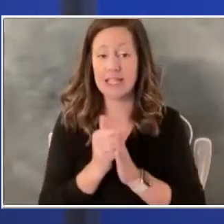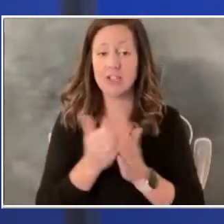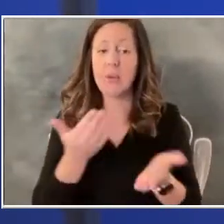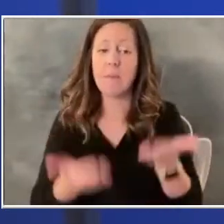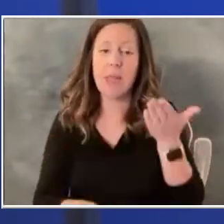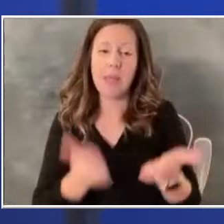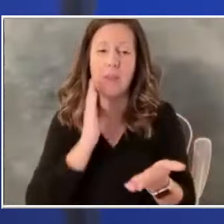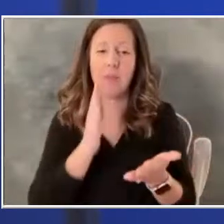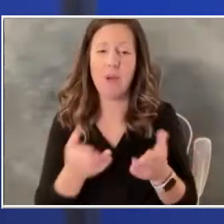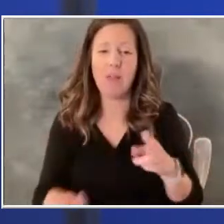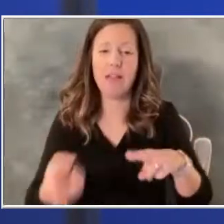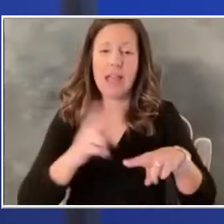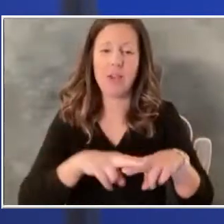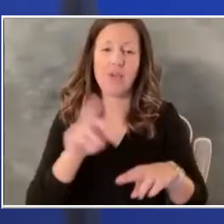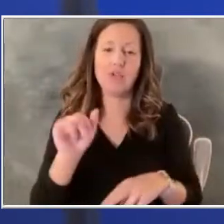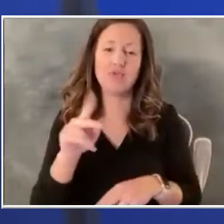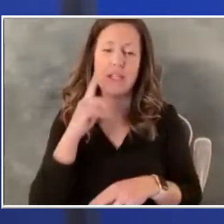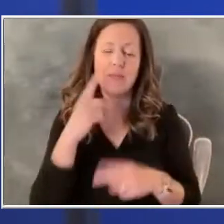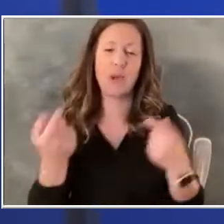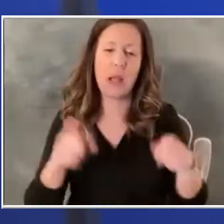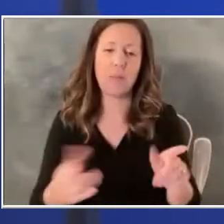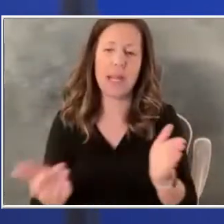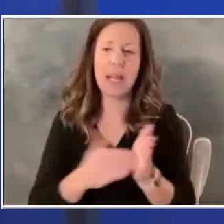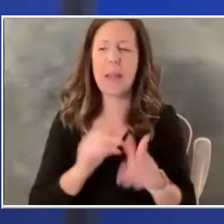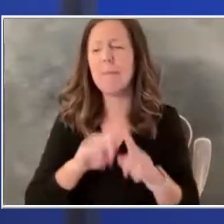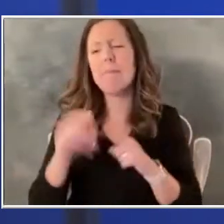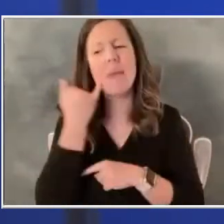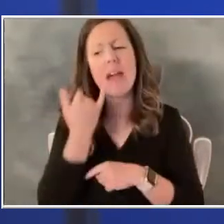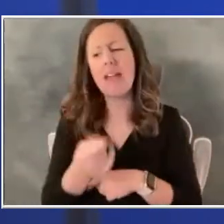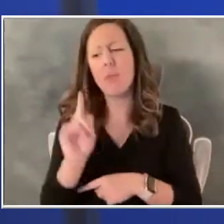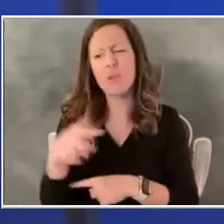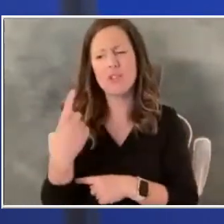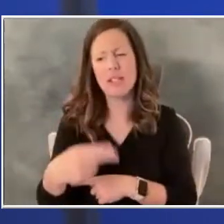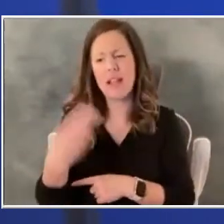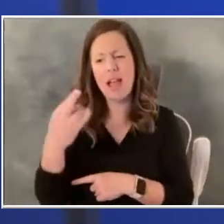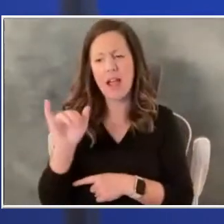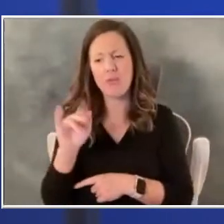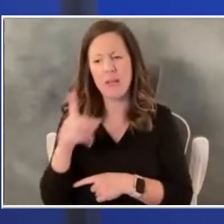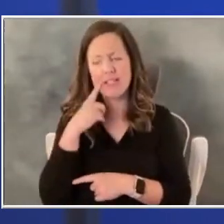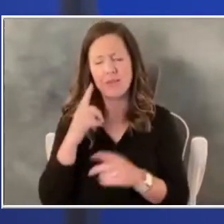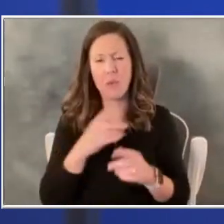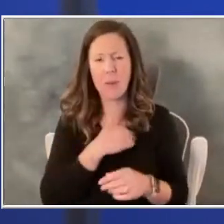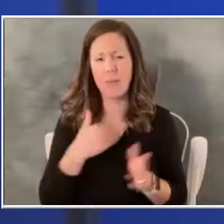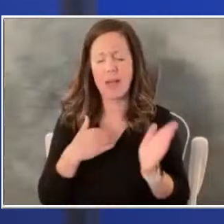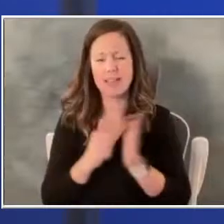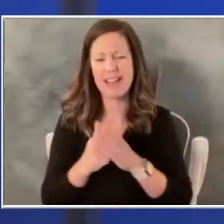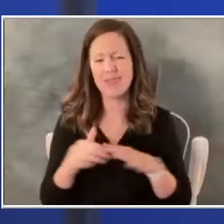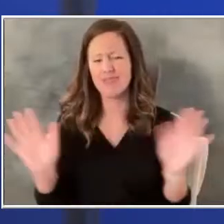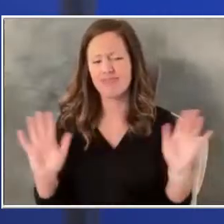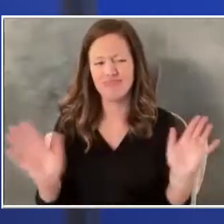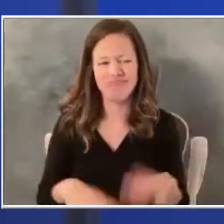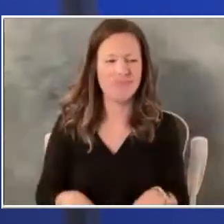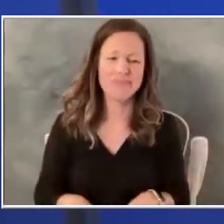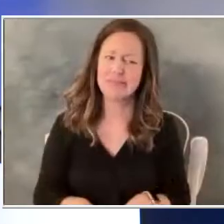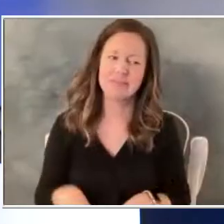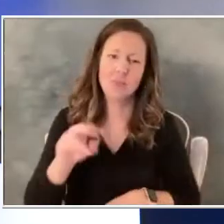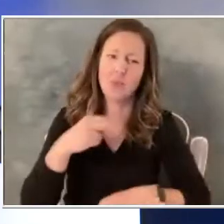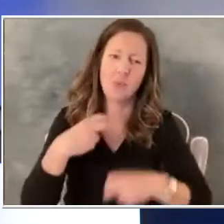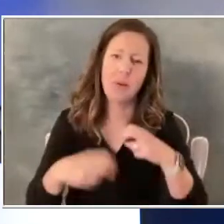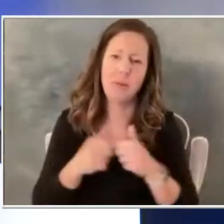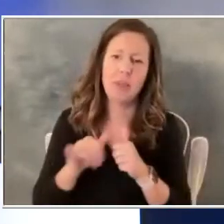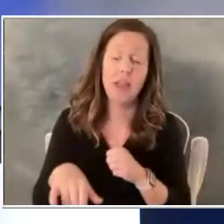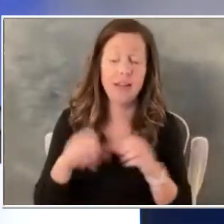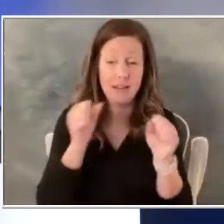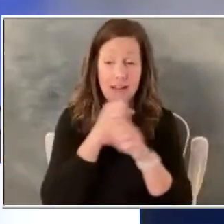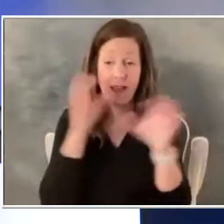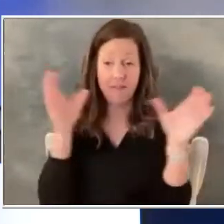for recurrence. But if you're just at high risk for breast cancer, there's no problem with eating soy-rich foods. And what about caffeine? Don't take